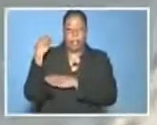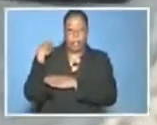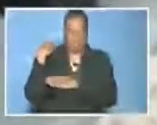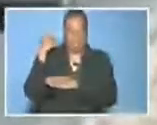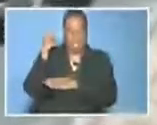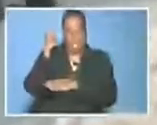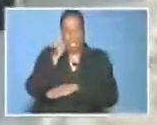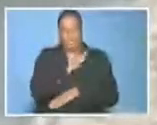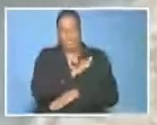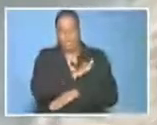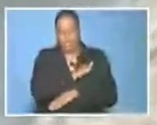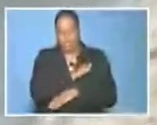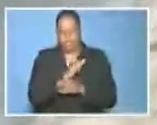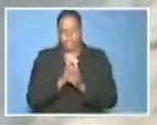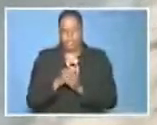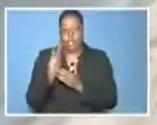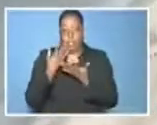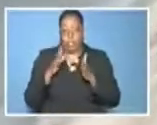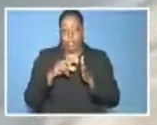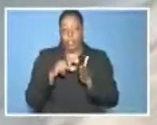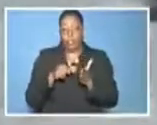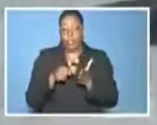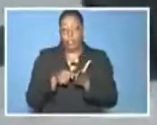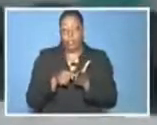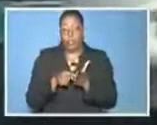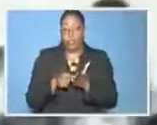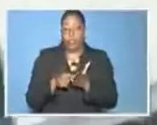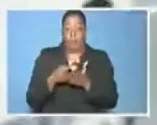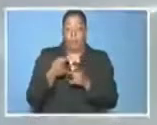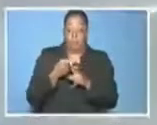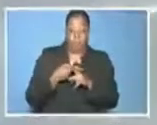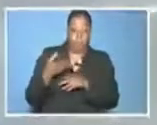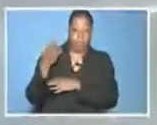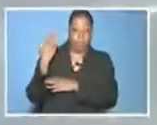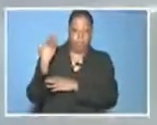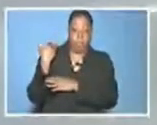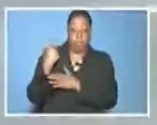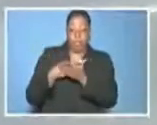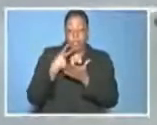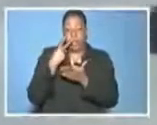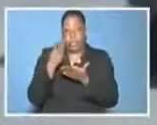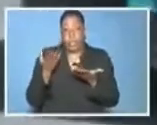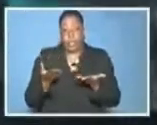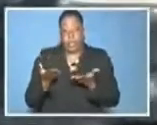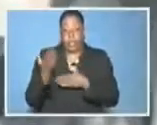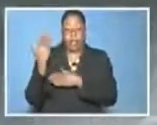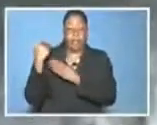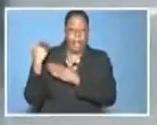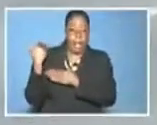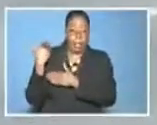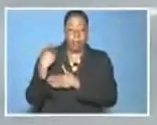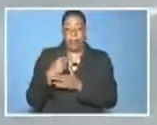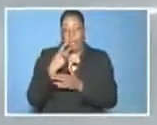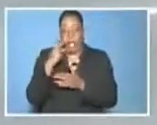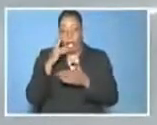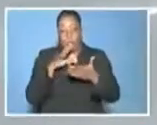Alan Albury. We've completed this corridor some months ago, and what you see going on in the background is we now have